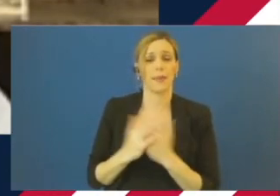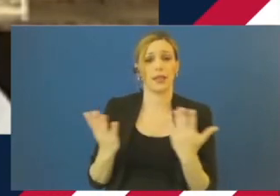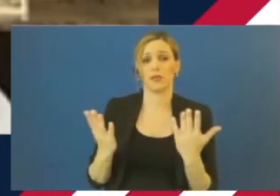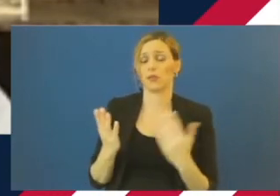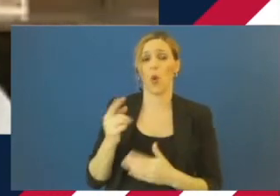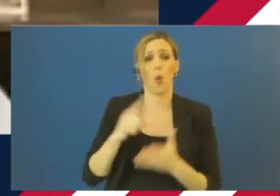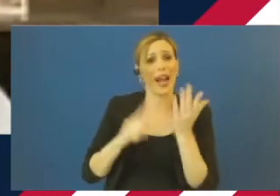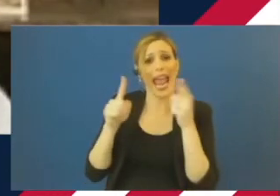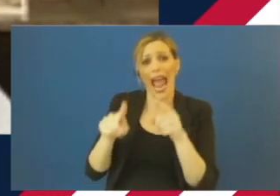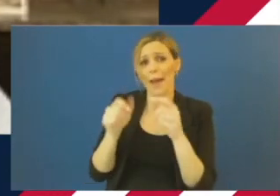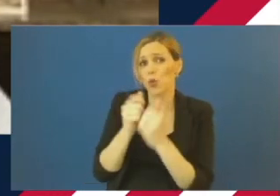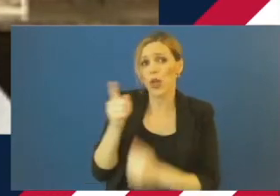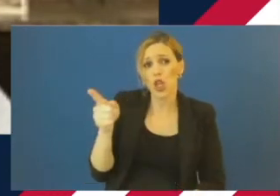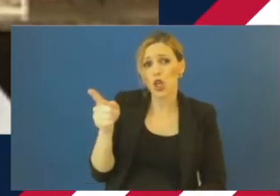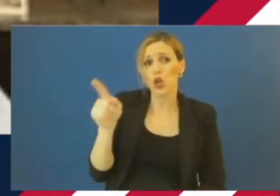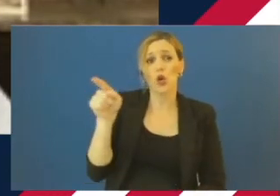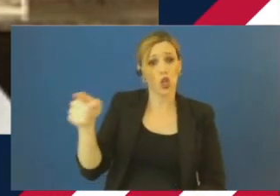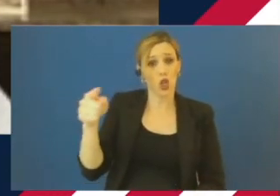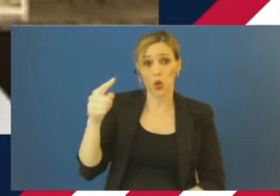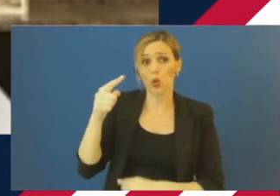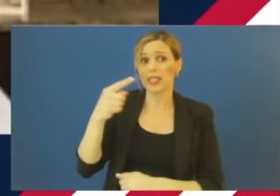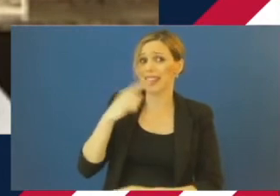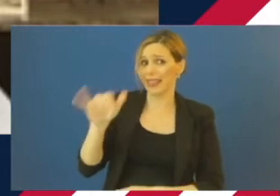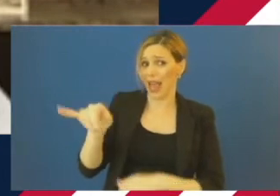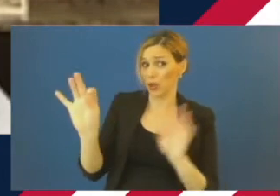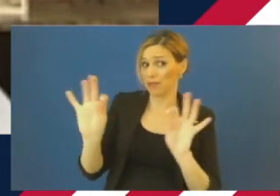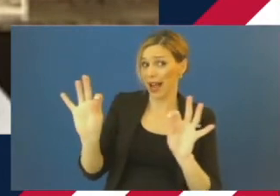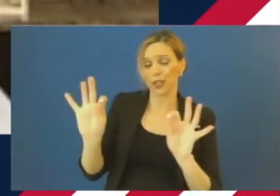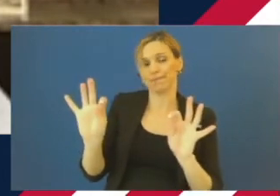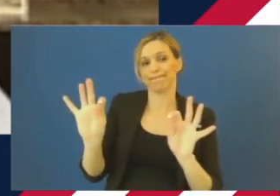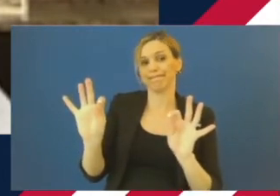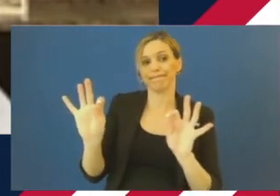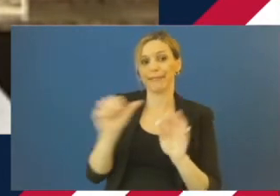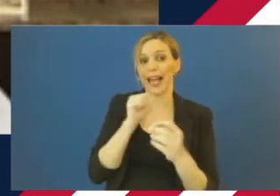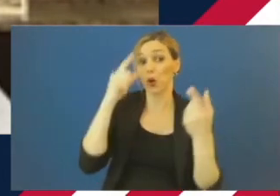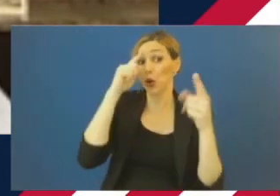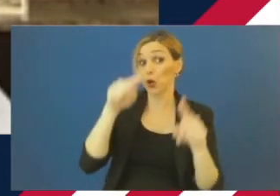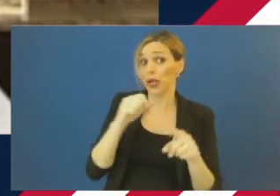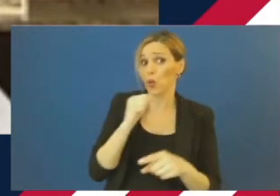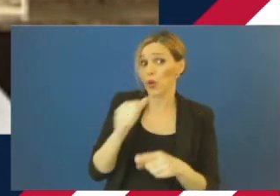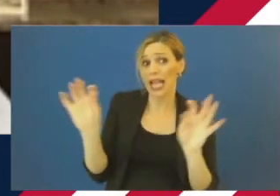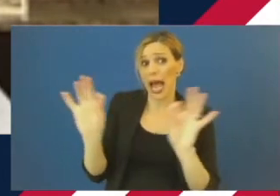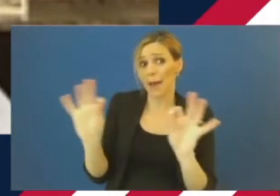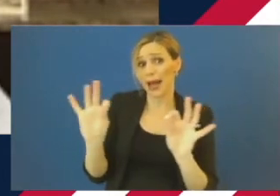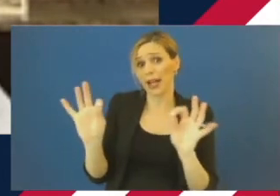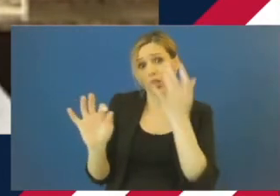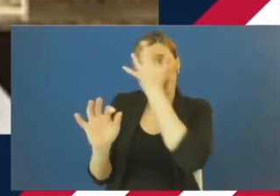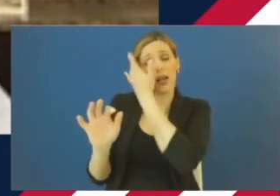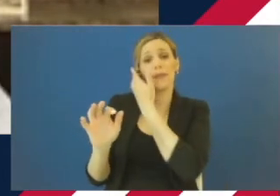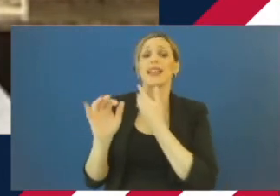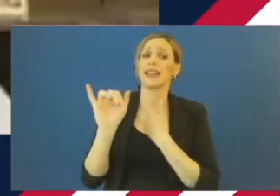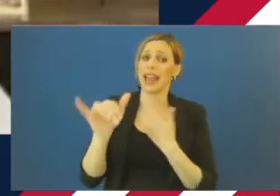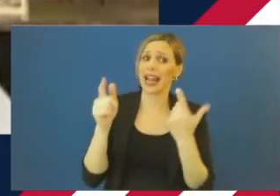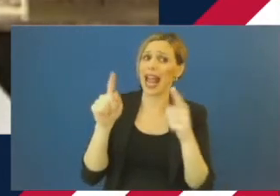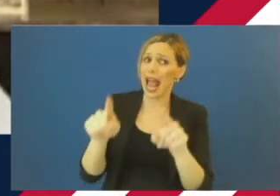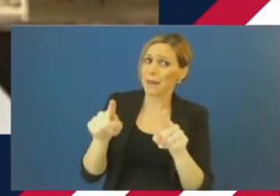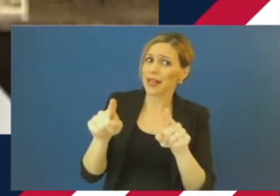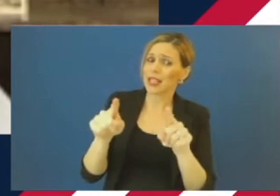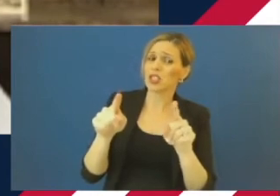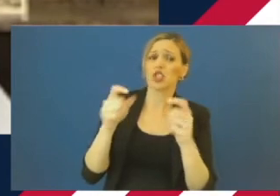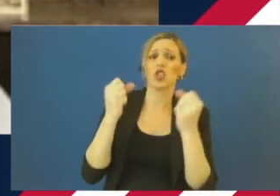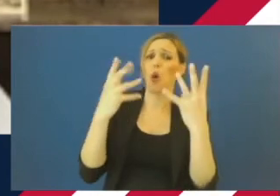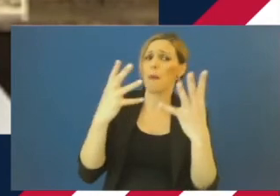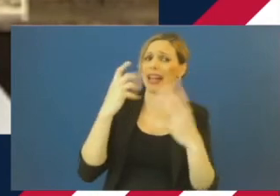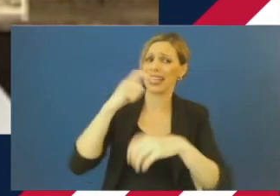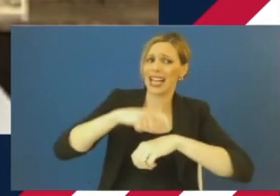infraction that happened to you. As a person who has 1,700 young men under his care every year, we're done too. So